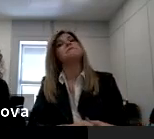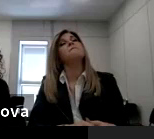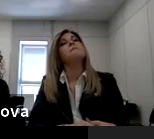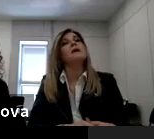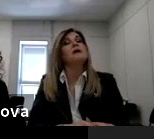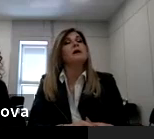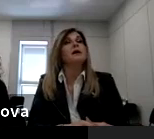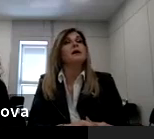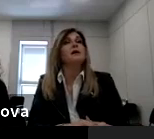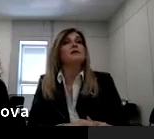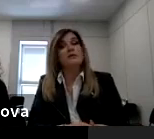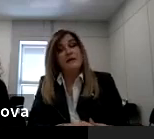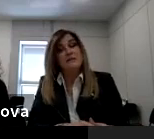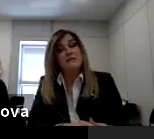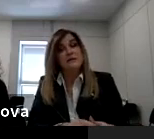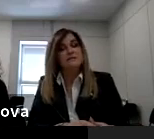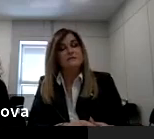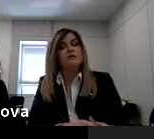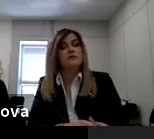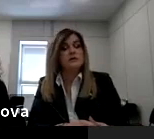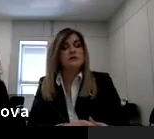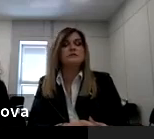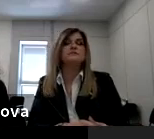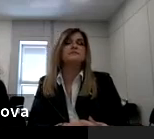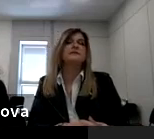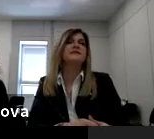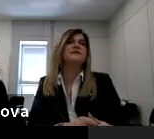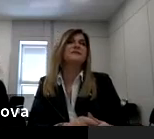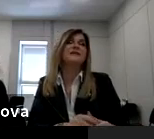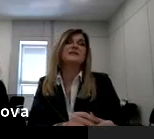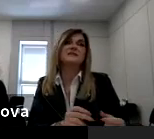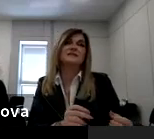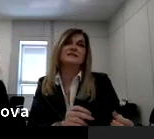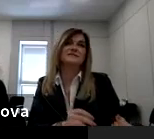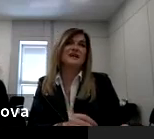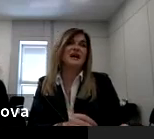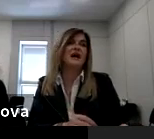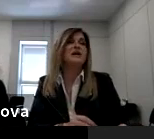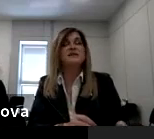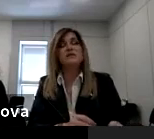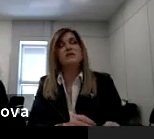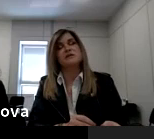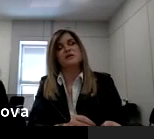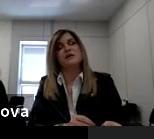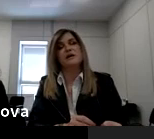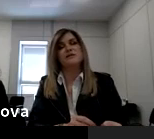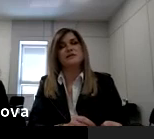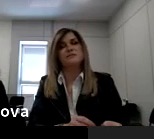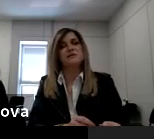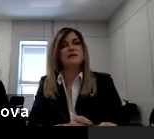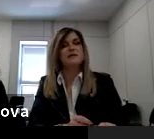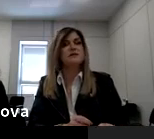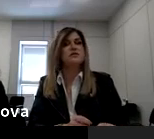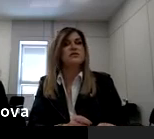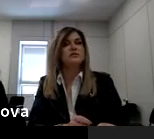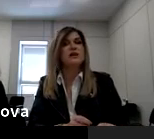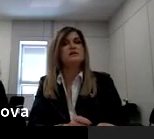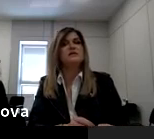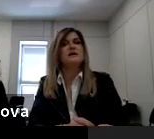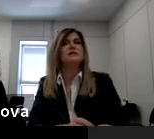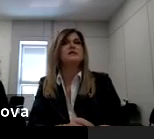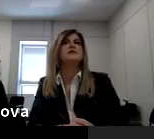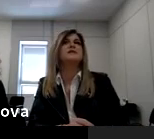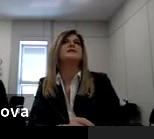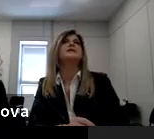basics. Long lifespan, of course, because our experience with high-rise buildings showed